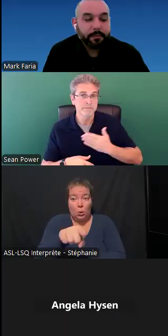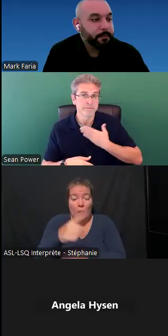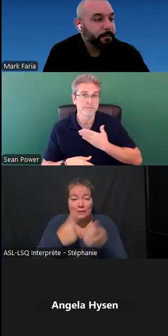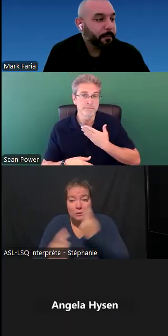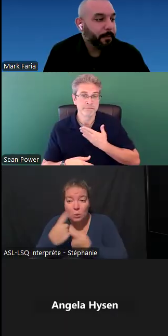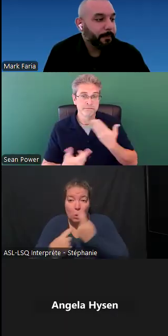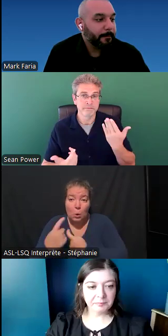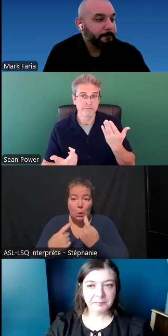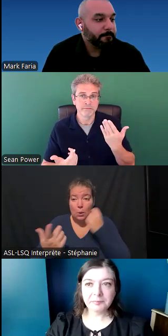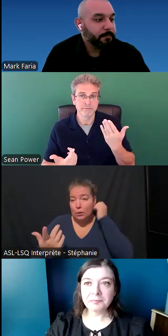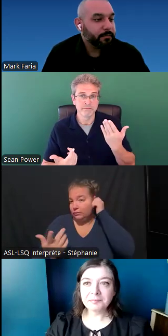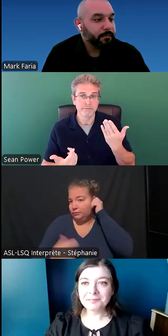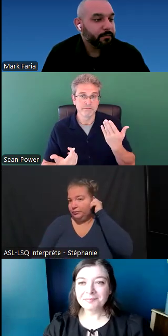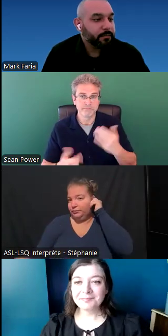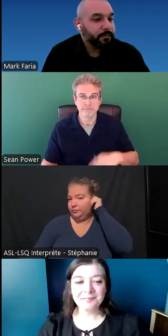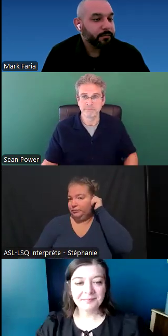have.